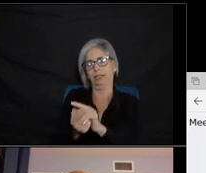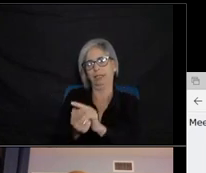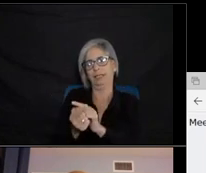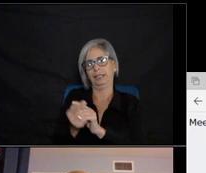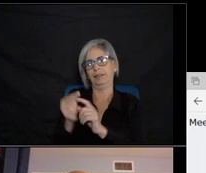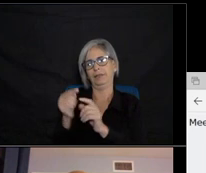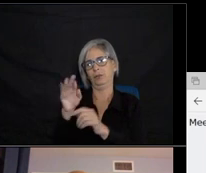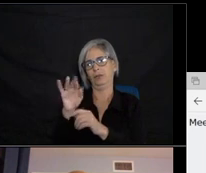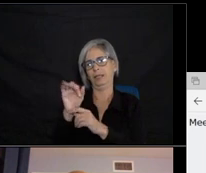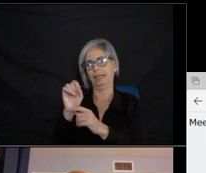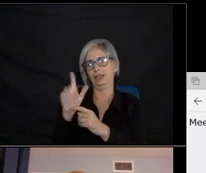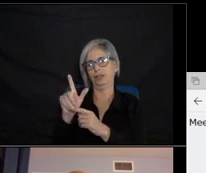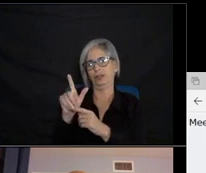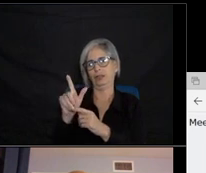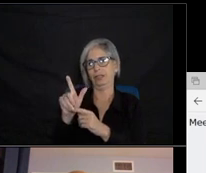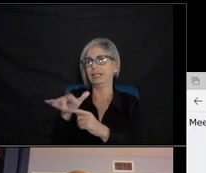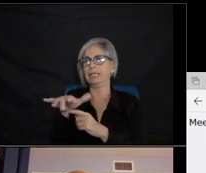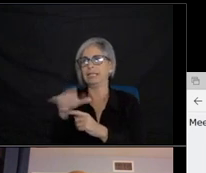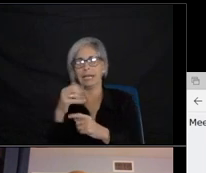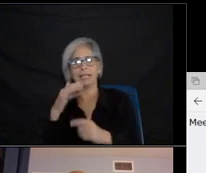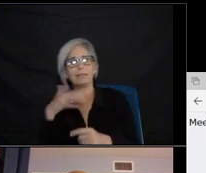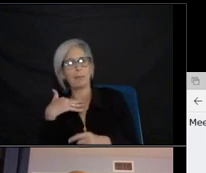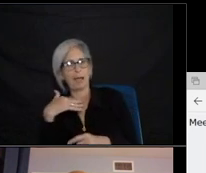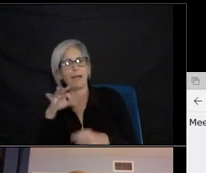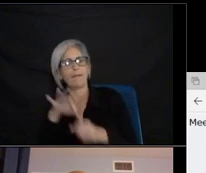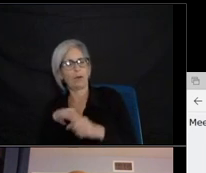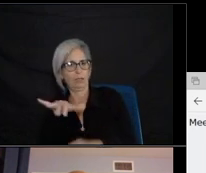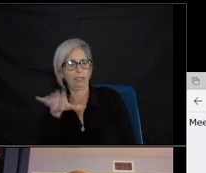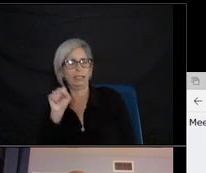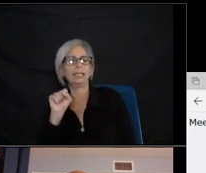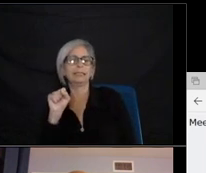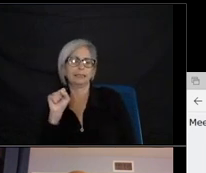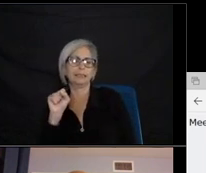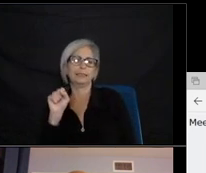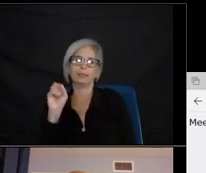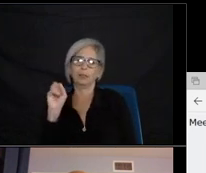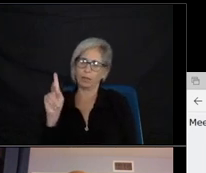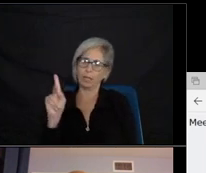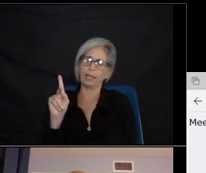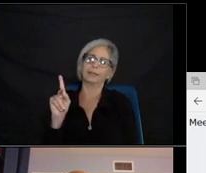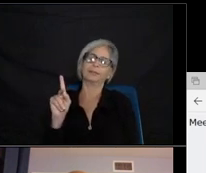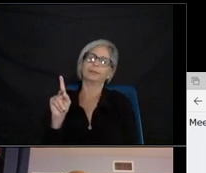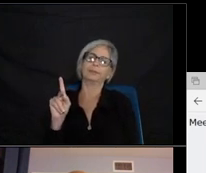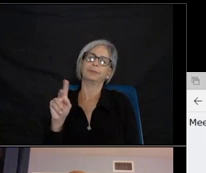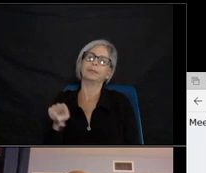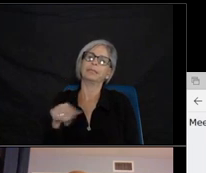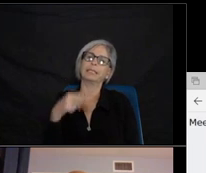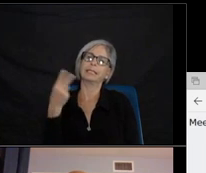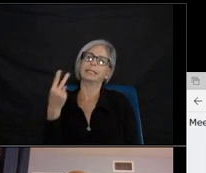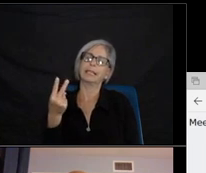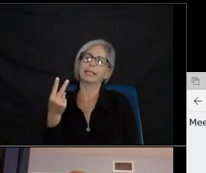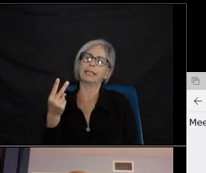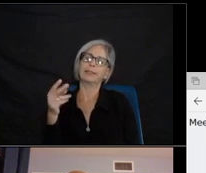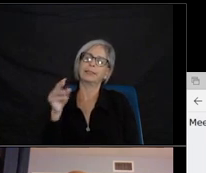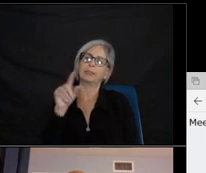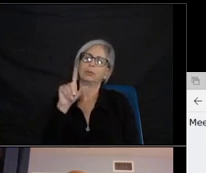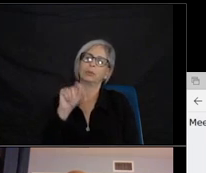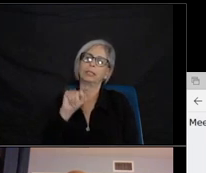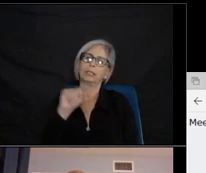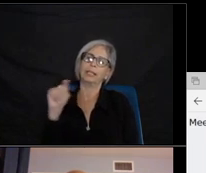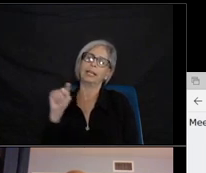residential. Yes, for the record, my vote is a yes. All right. We are looking for a second on ordinance